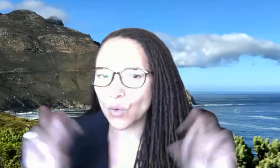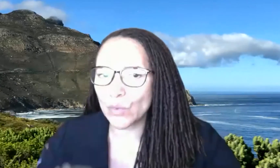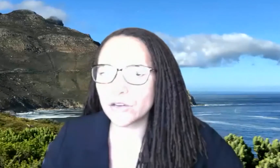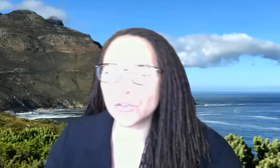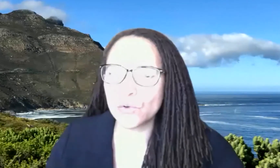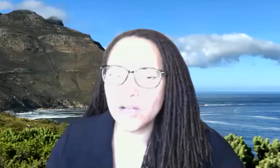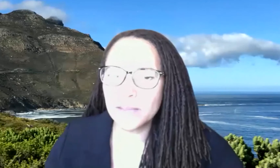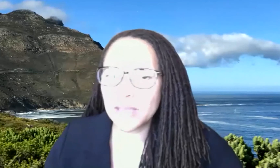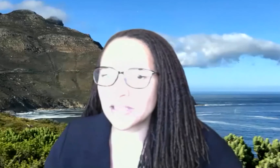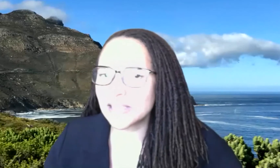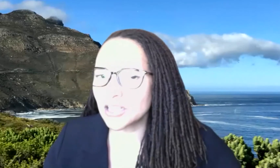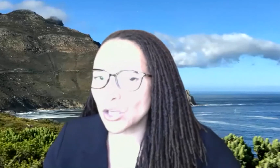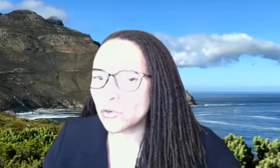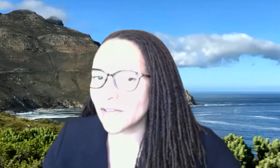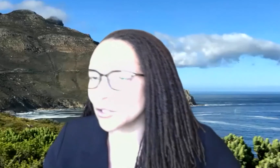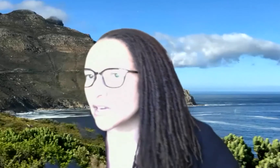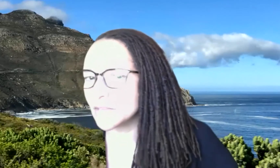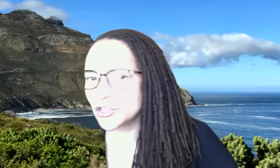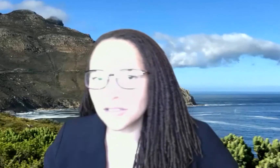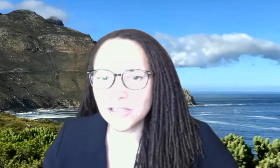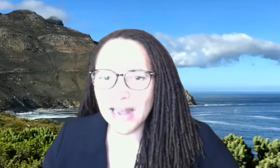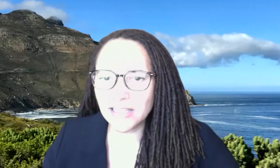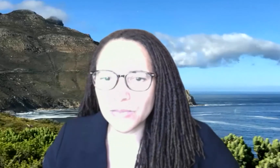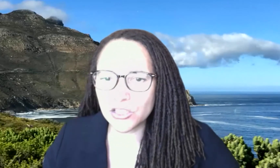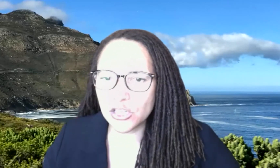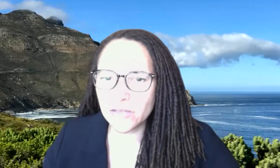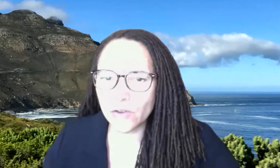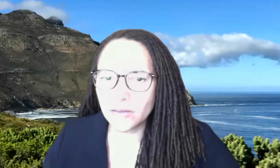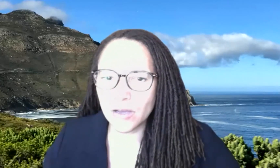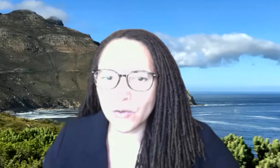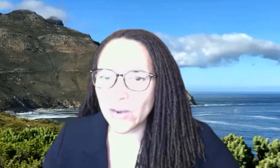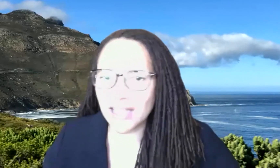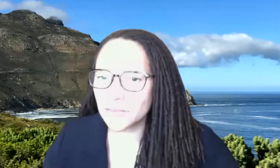unquote weaker school may be assigned a lower value in admissions than academic achievement,